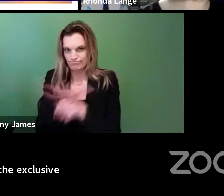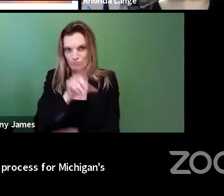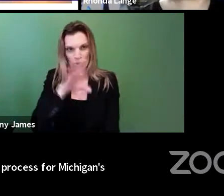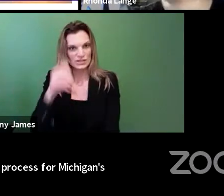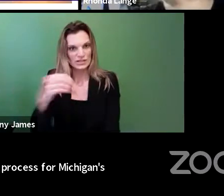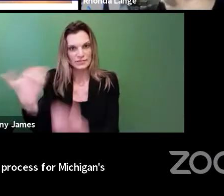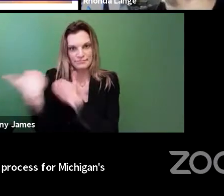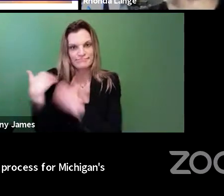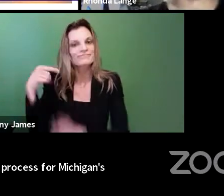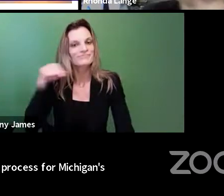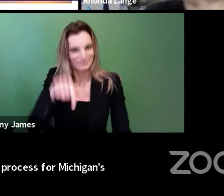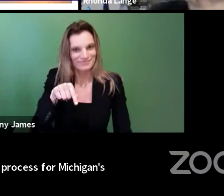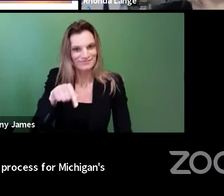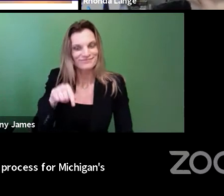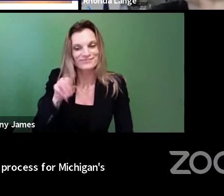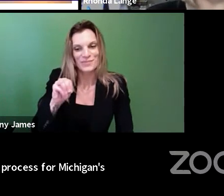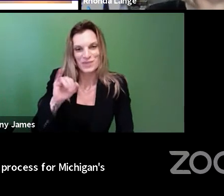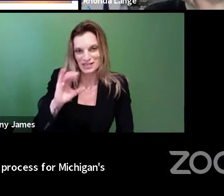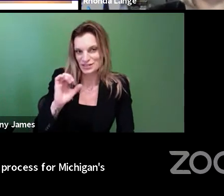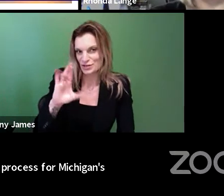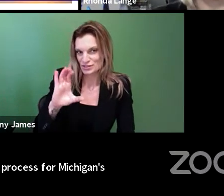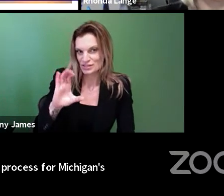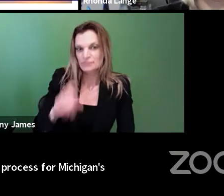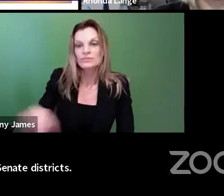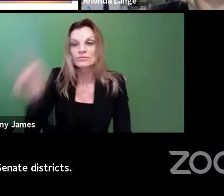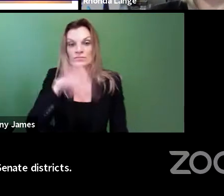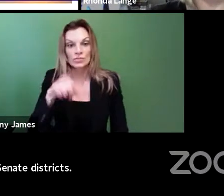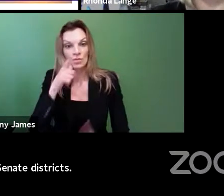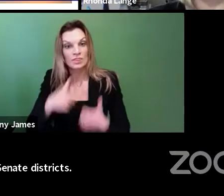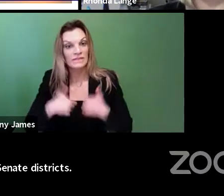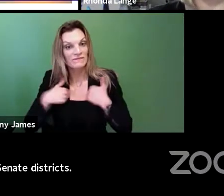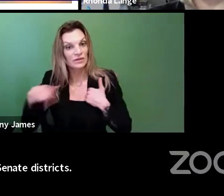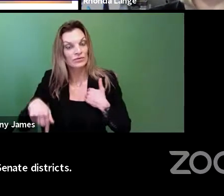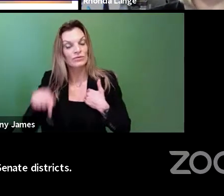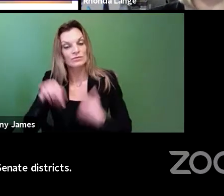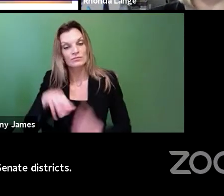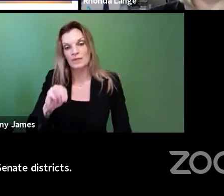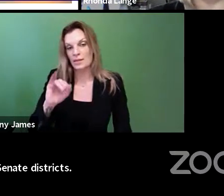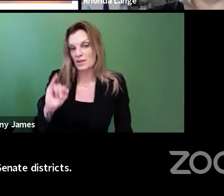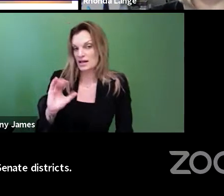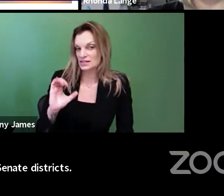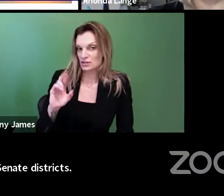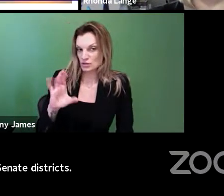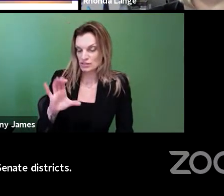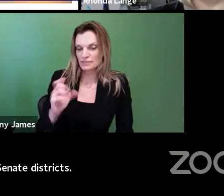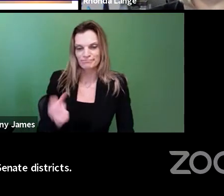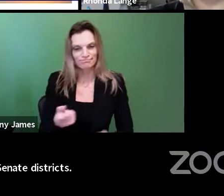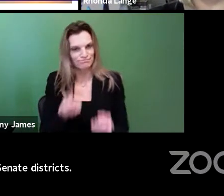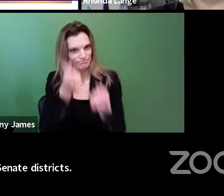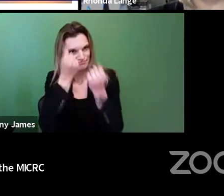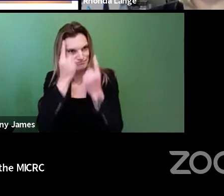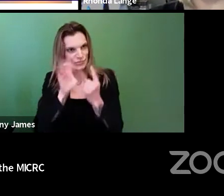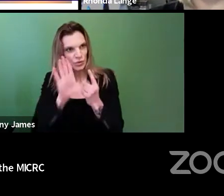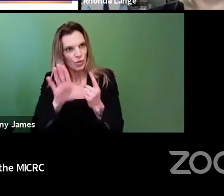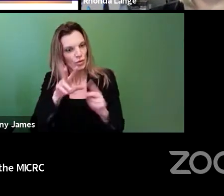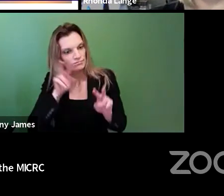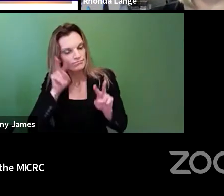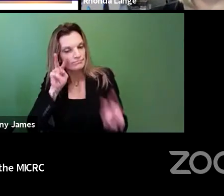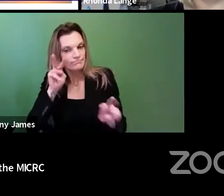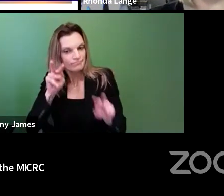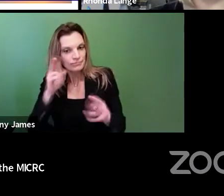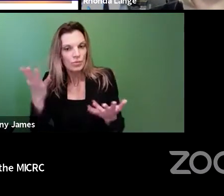districts. As fellow residents, the MICRC understands your expectations to draw the